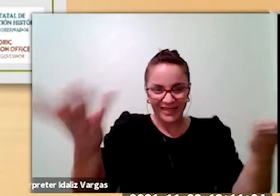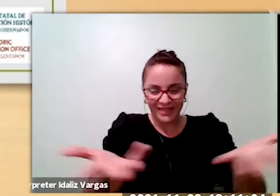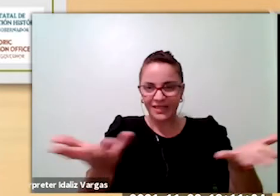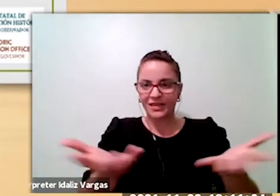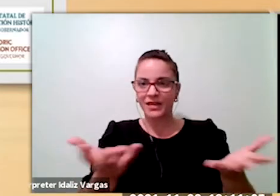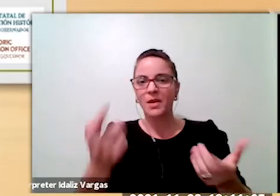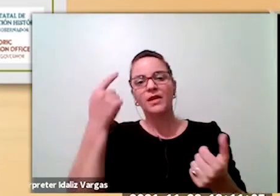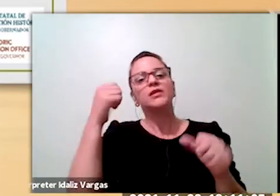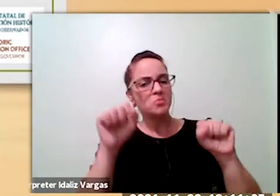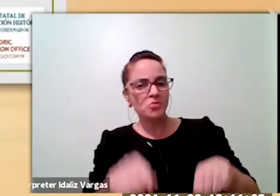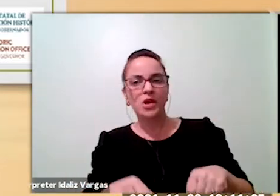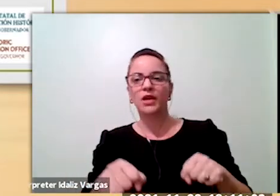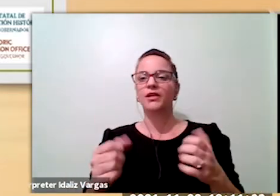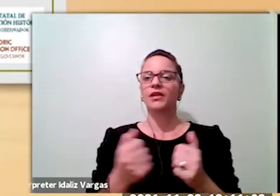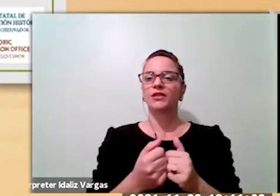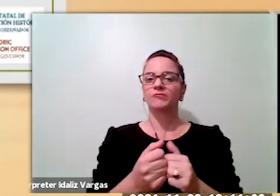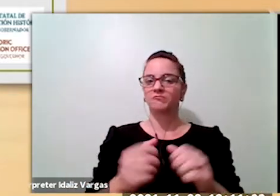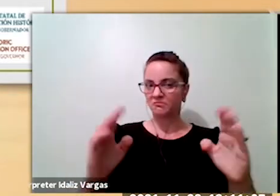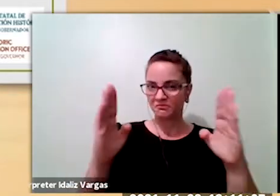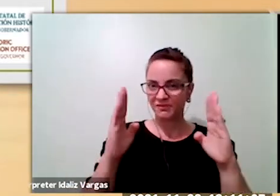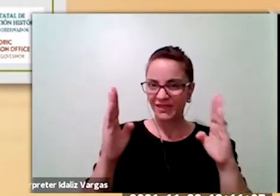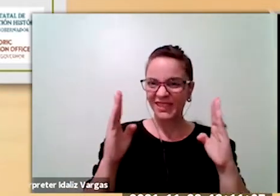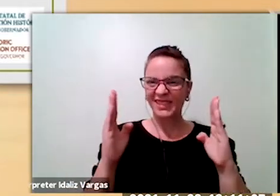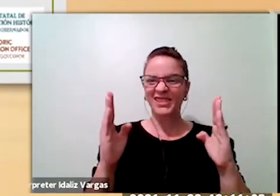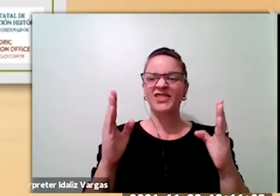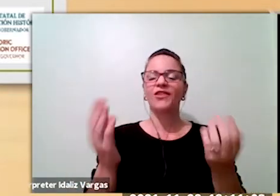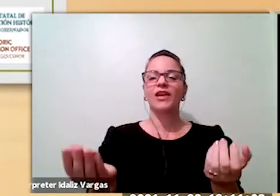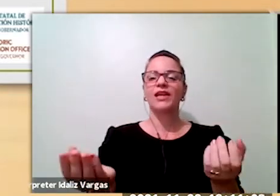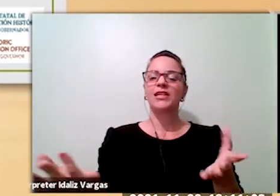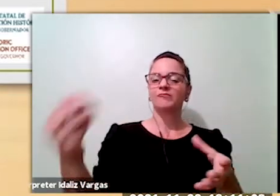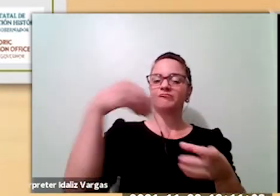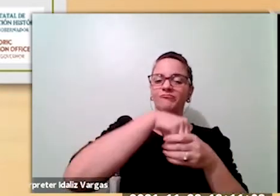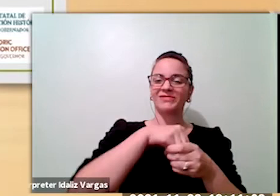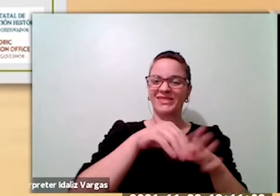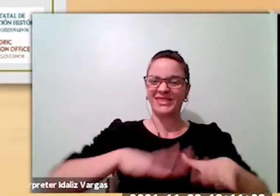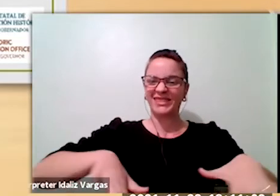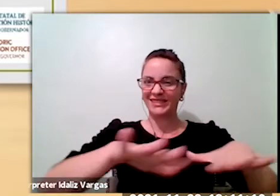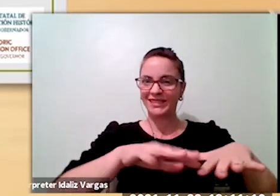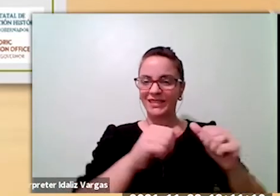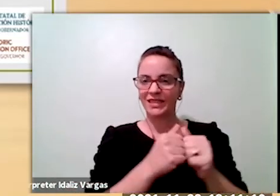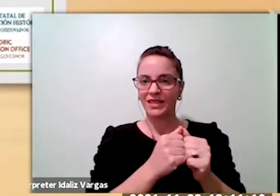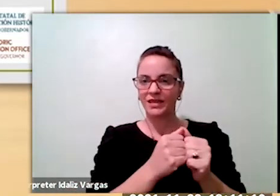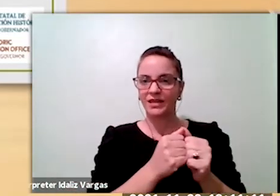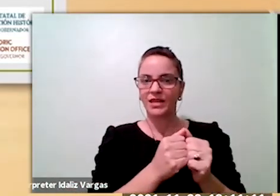will participate in tonight's forum, San Juan, una ciudad a ambos lados de la